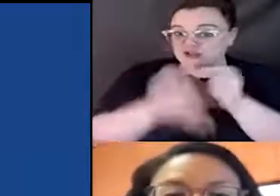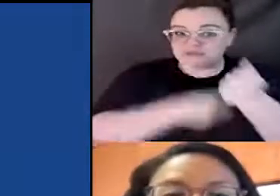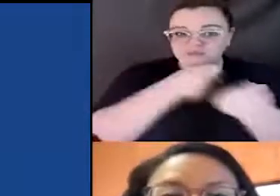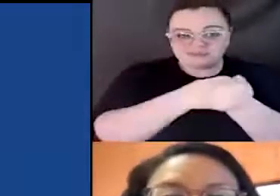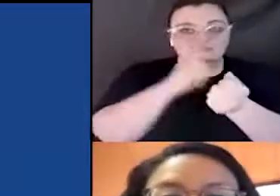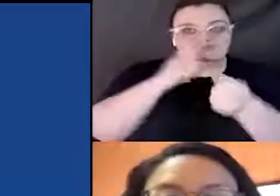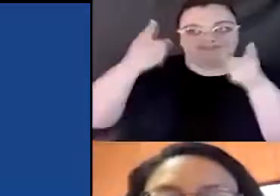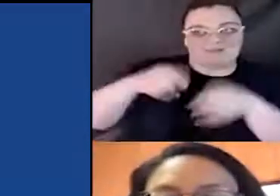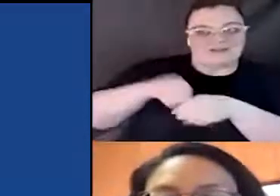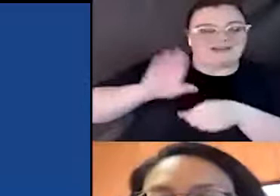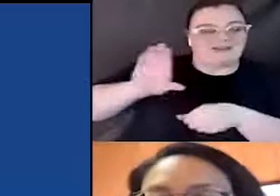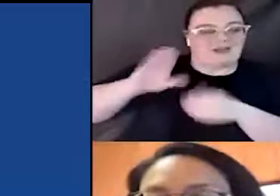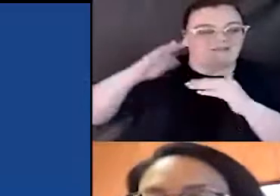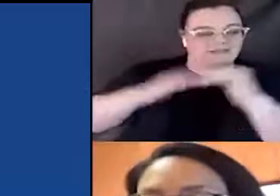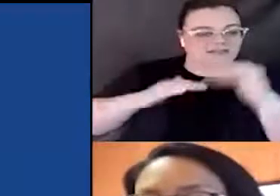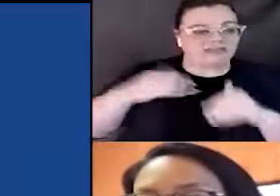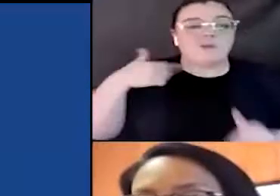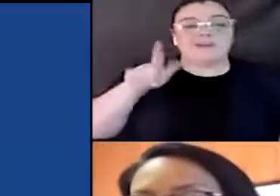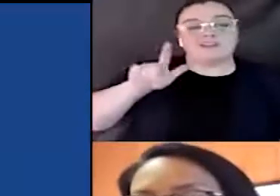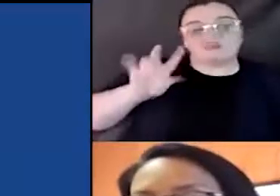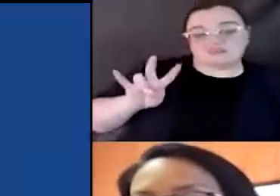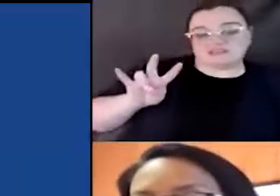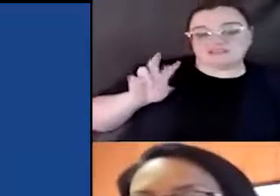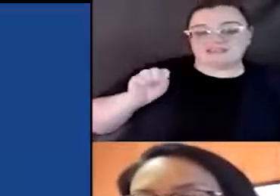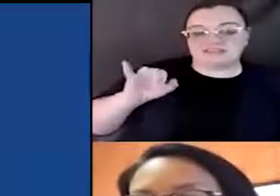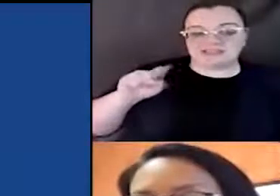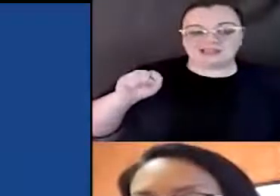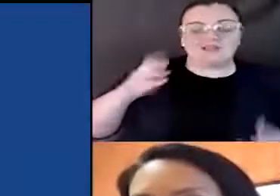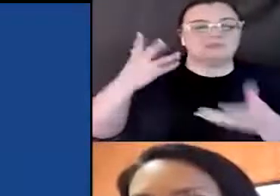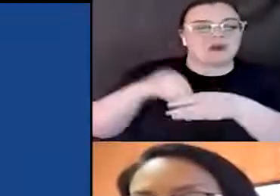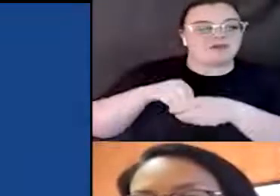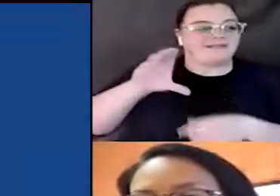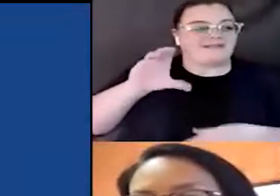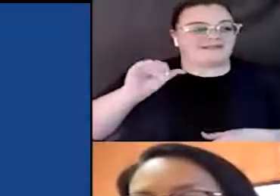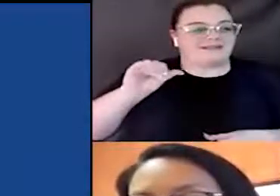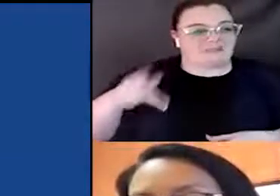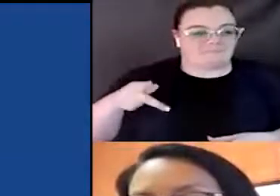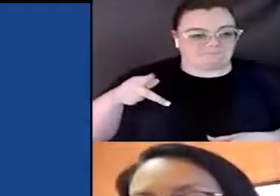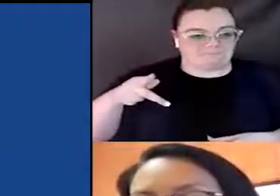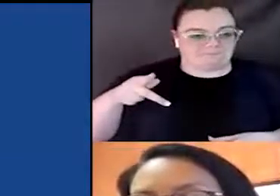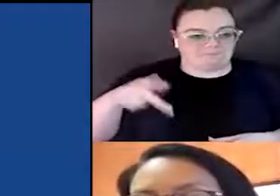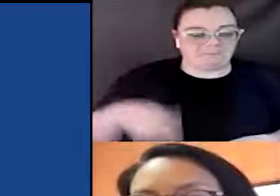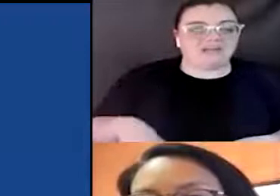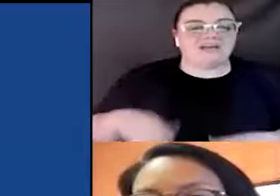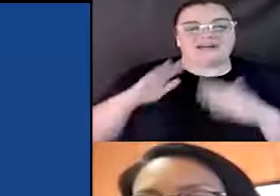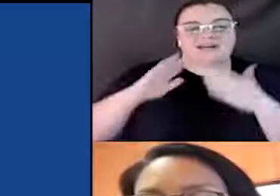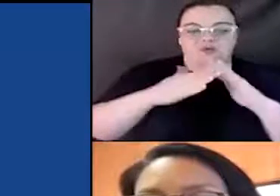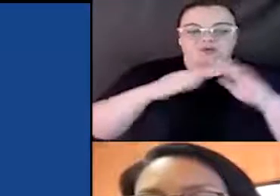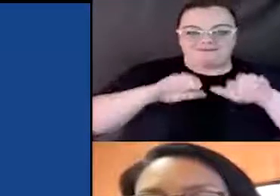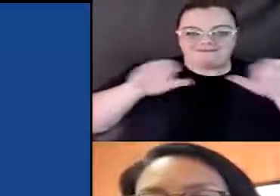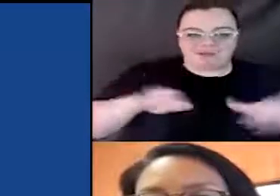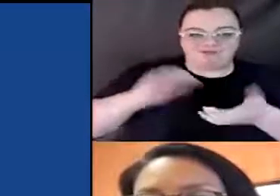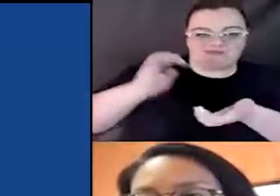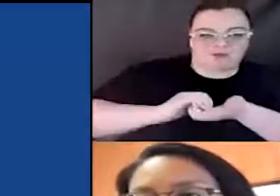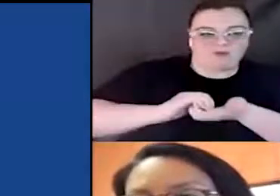facilities. So there are 27 sites that are part of CAP. They are a family resource center, and they have other partnering sites